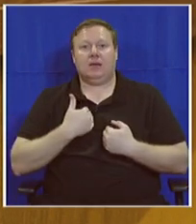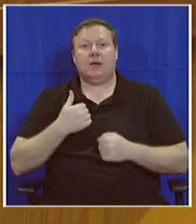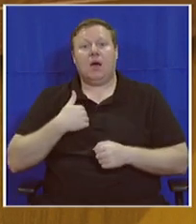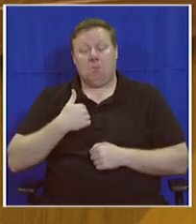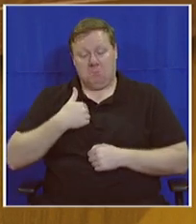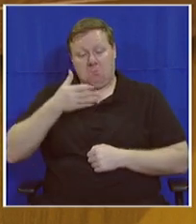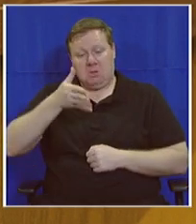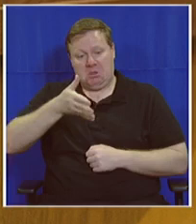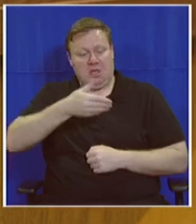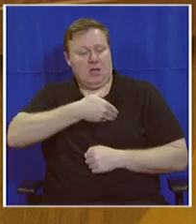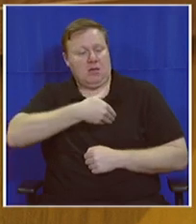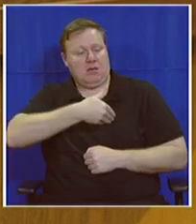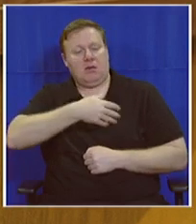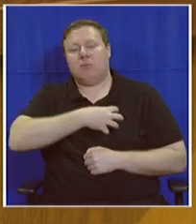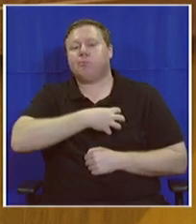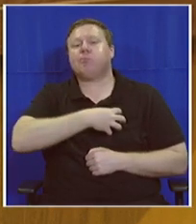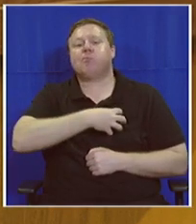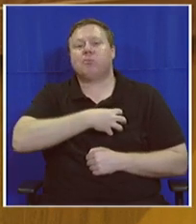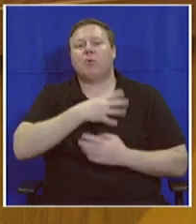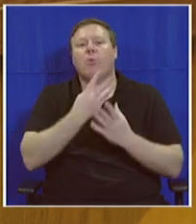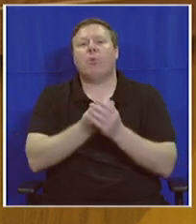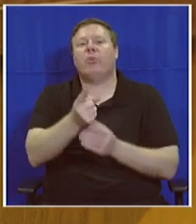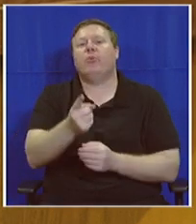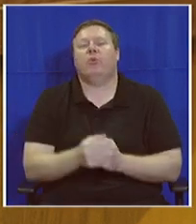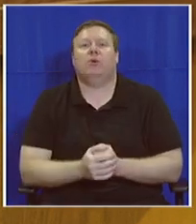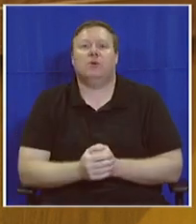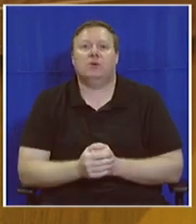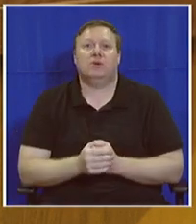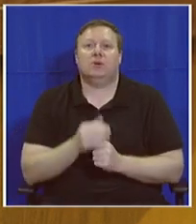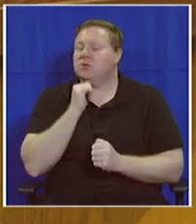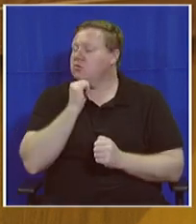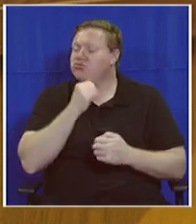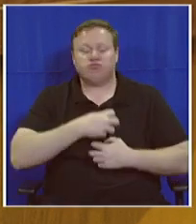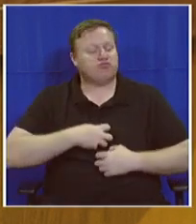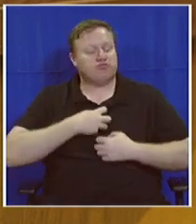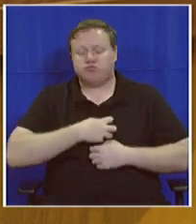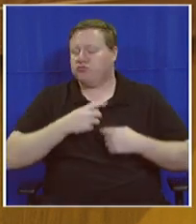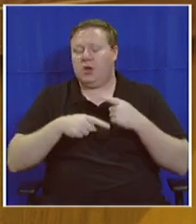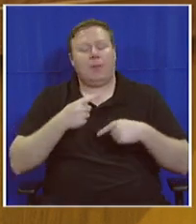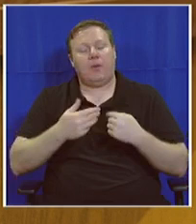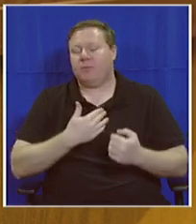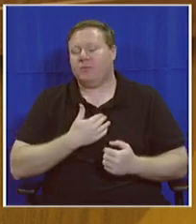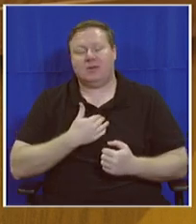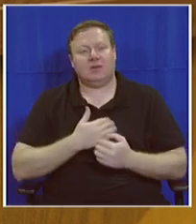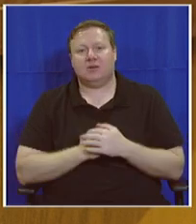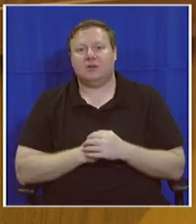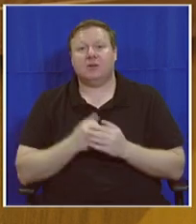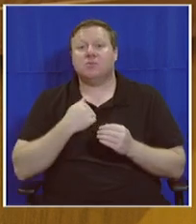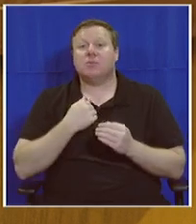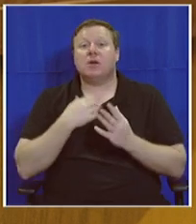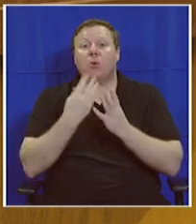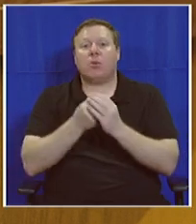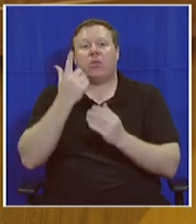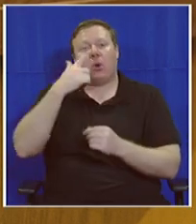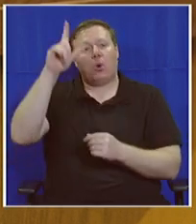there in your heart with you. Don't worry about me. I am with the Lord in